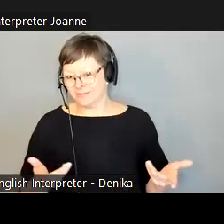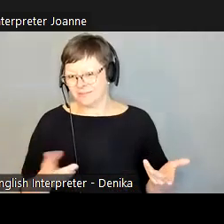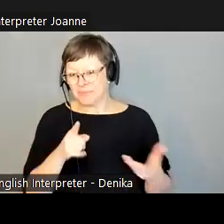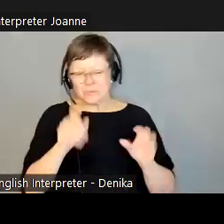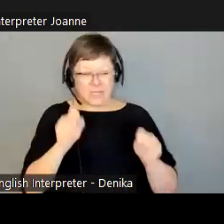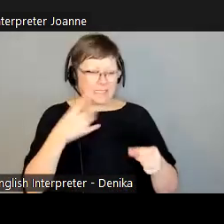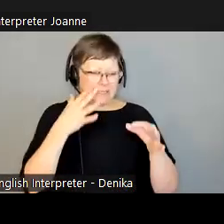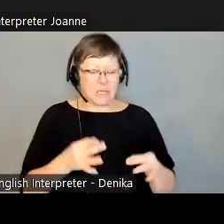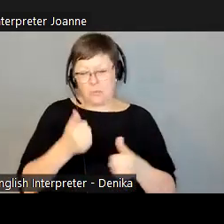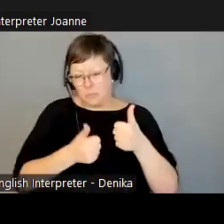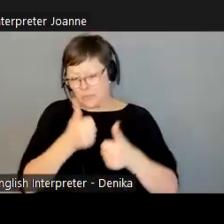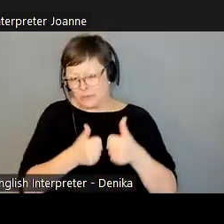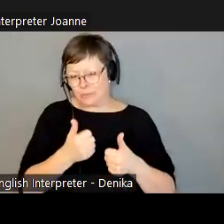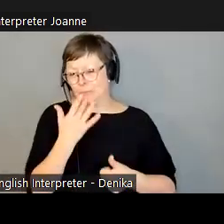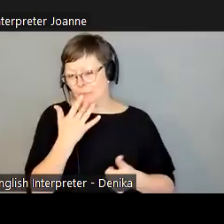LinkedIn messages.